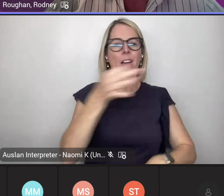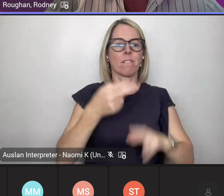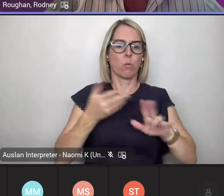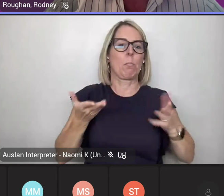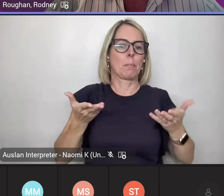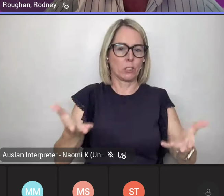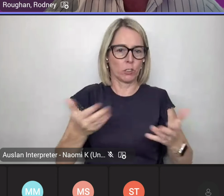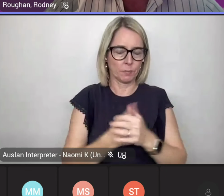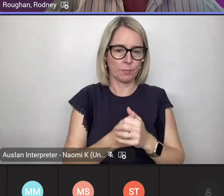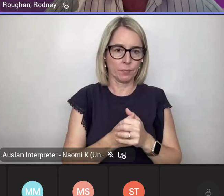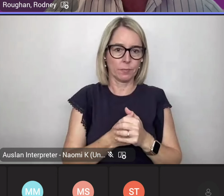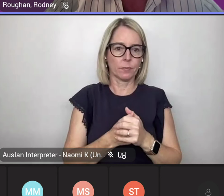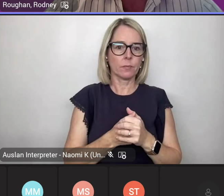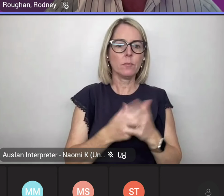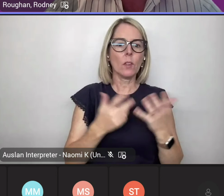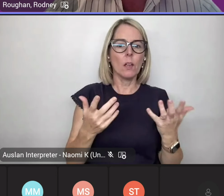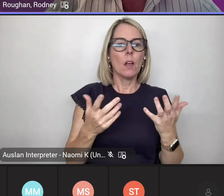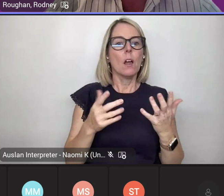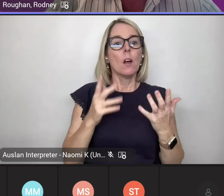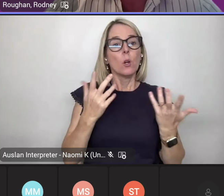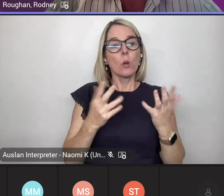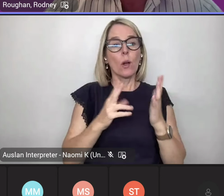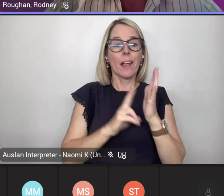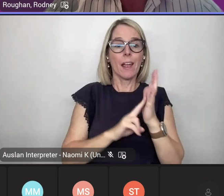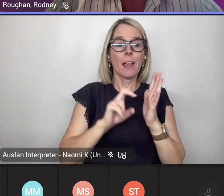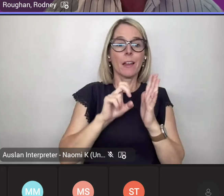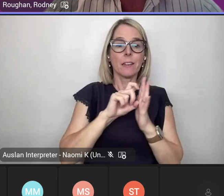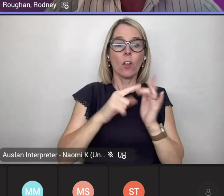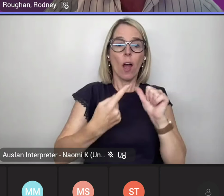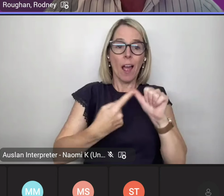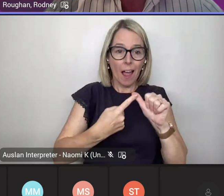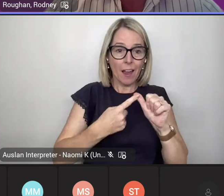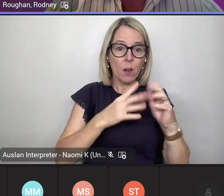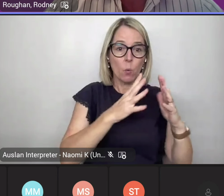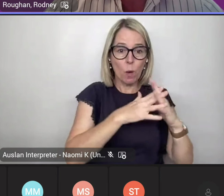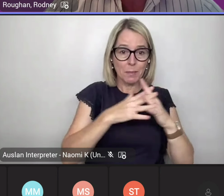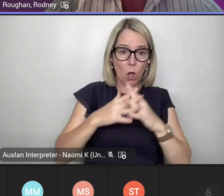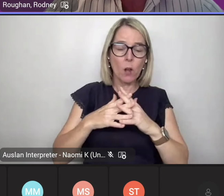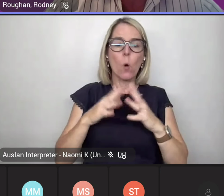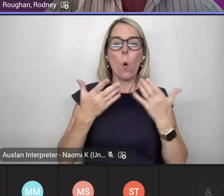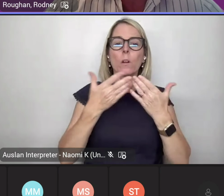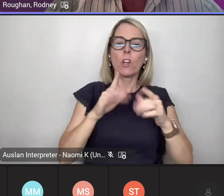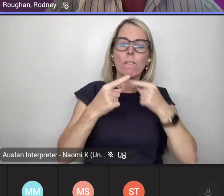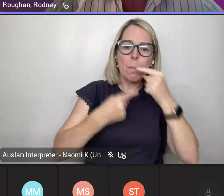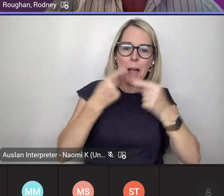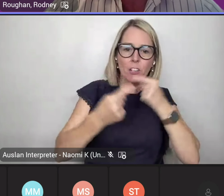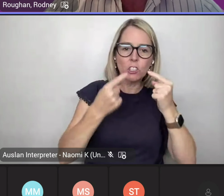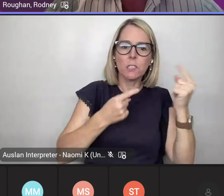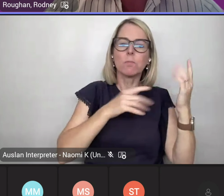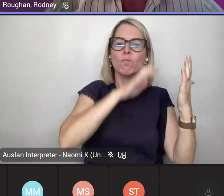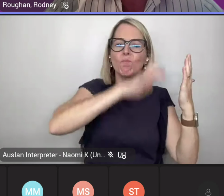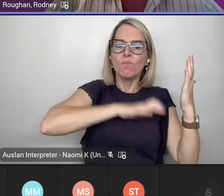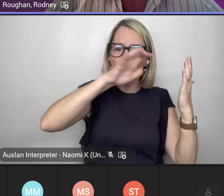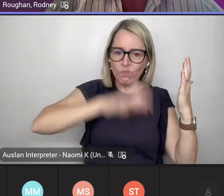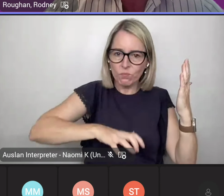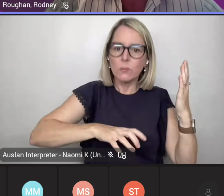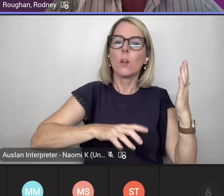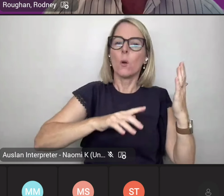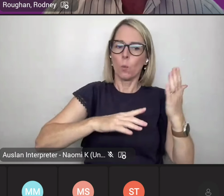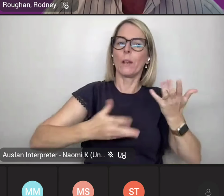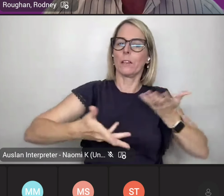information such as details published on the NDIA website or general matters not containing personal information may